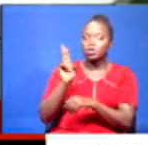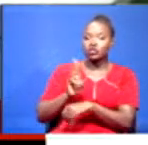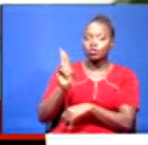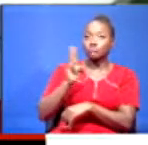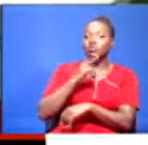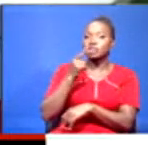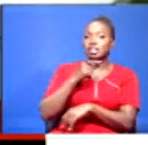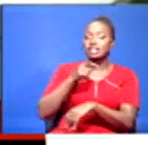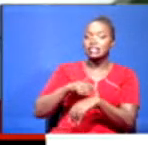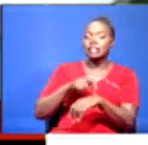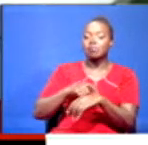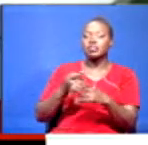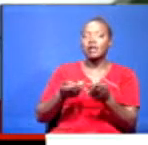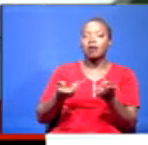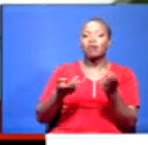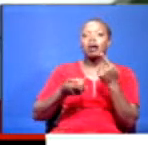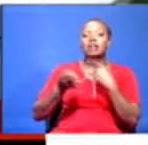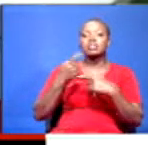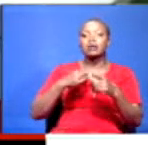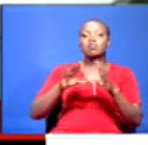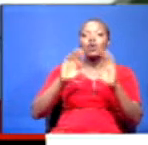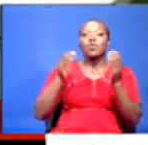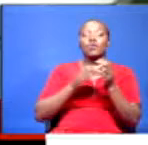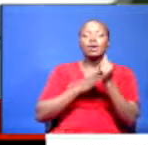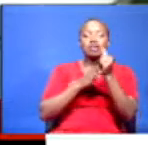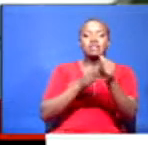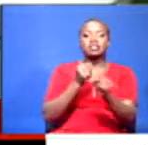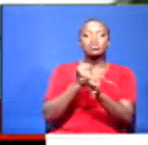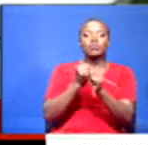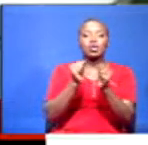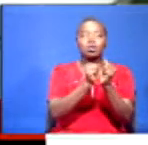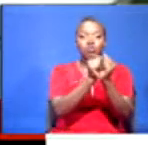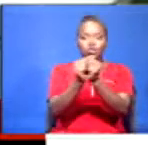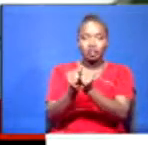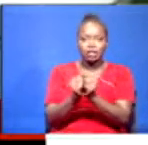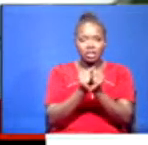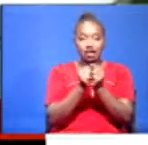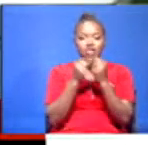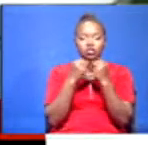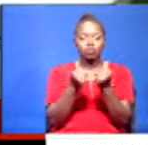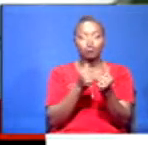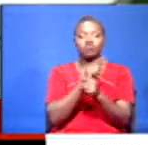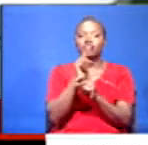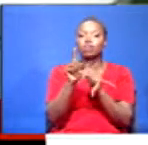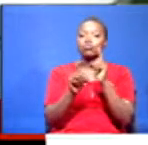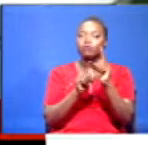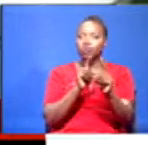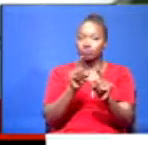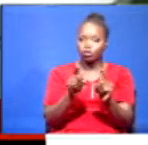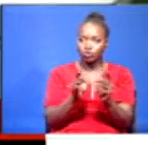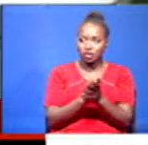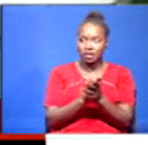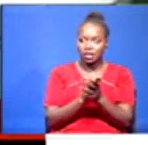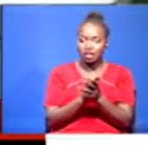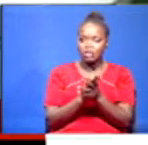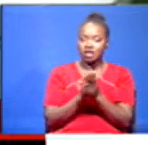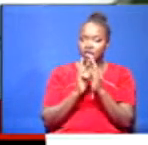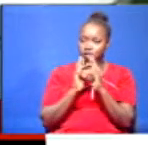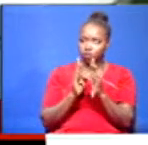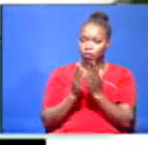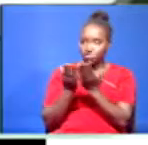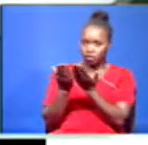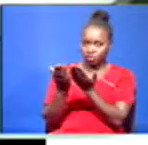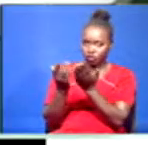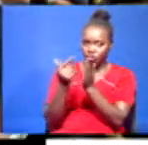time has come for world leaders to work together and address that question. Let us now look at that report in great